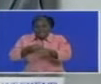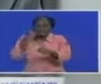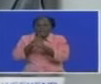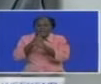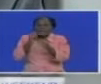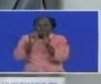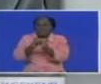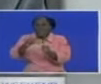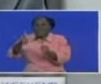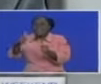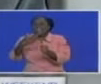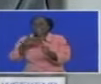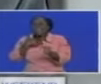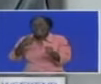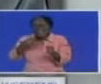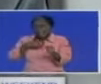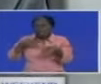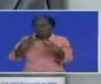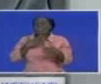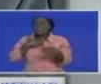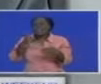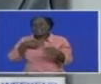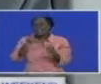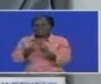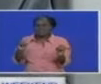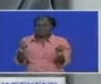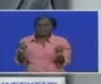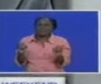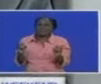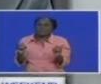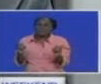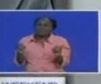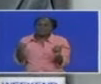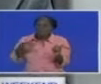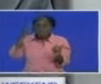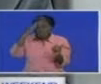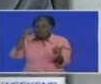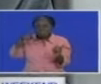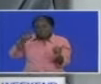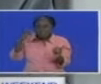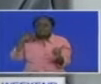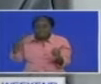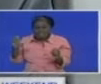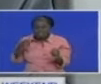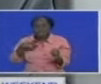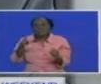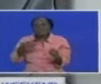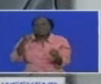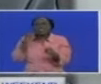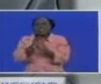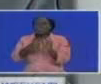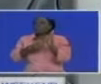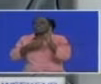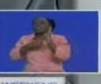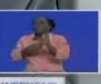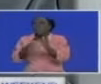us. Mm-hmm. We need to be very decent in dealing with them. We know they don't like us, but we don't have to go out of our way to demonstrate